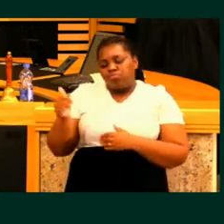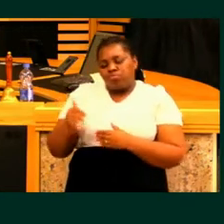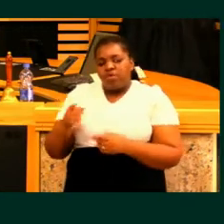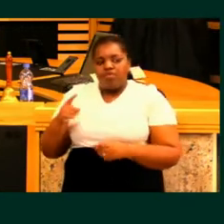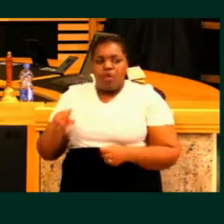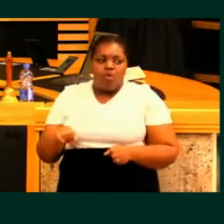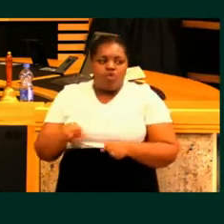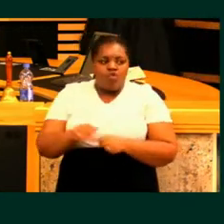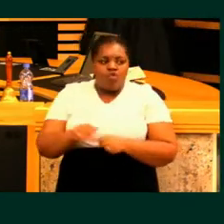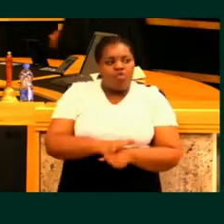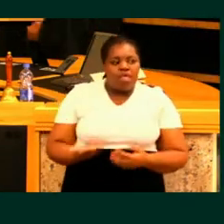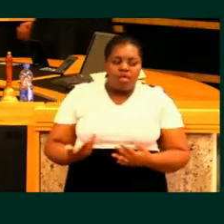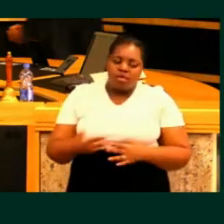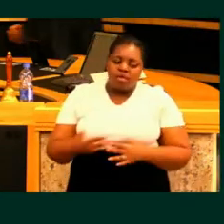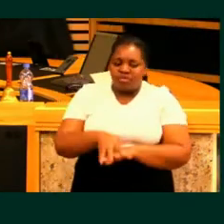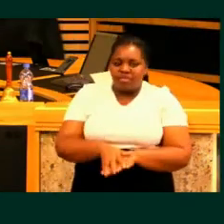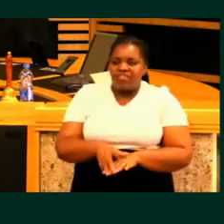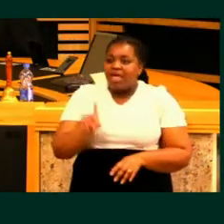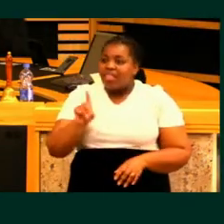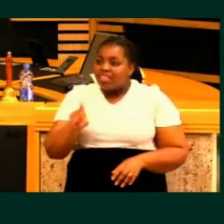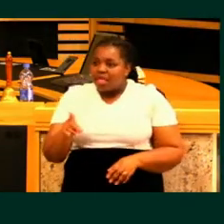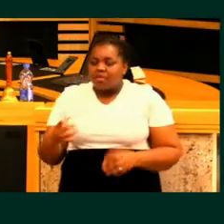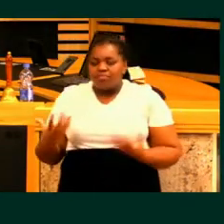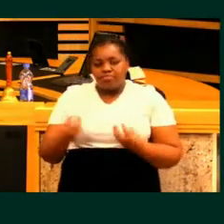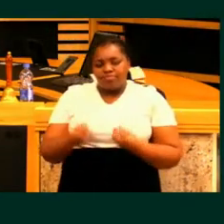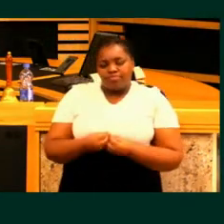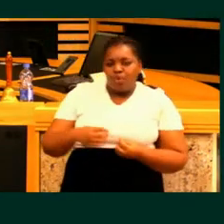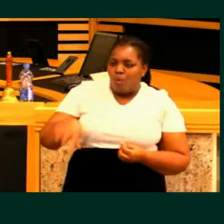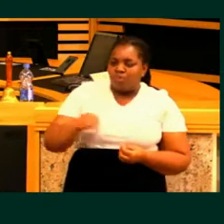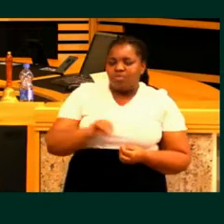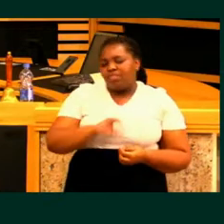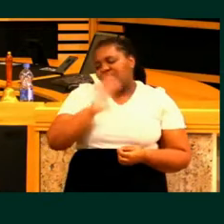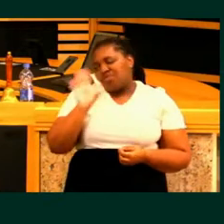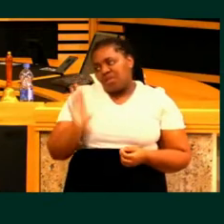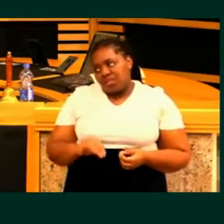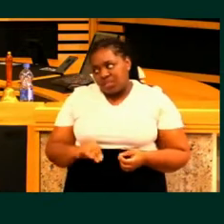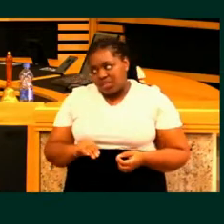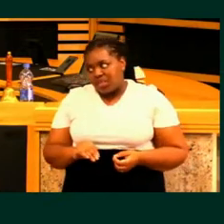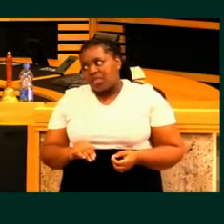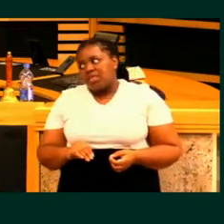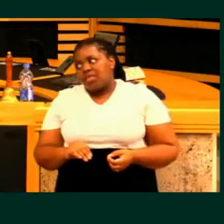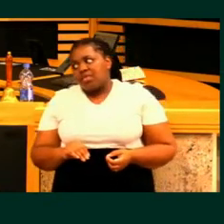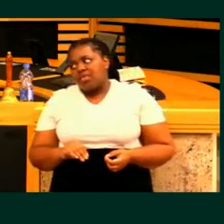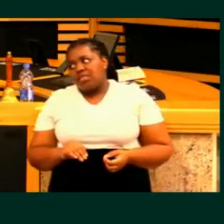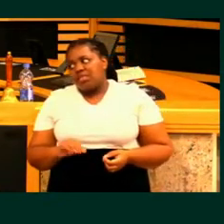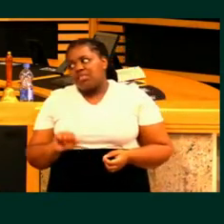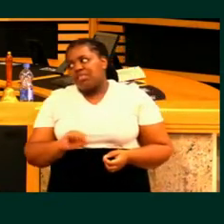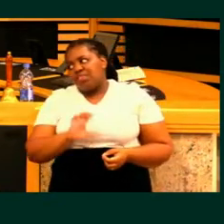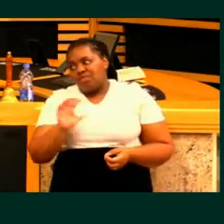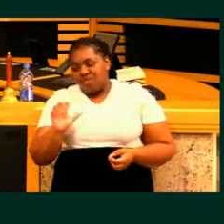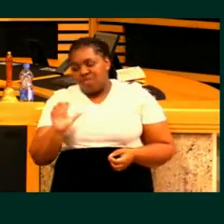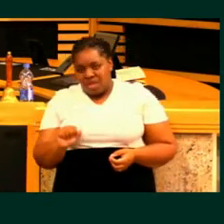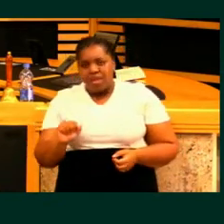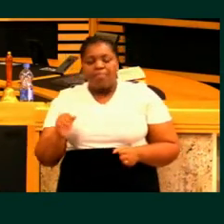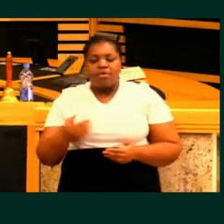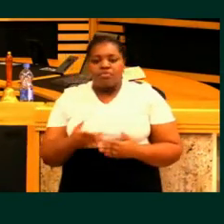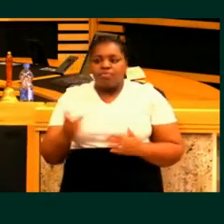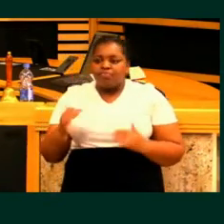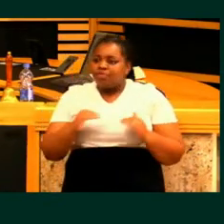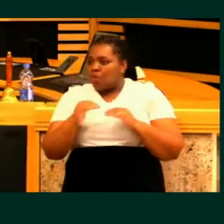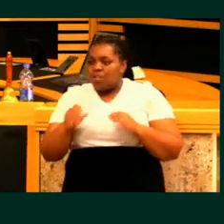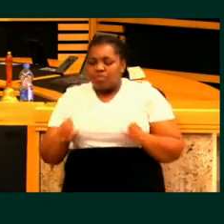fully inclusive society that brings all South Africans to that belongs to all South Africans and affords equal